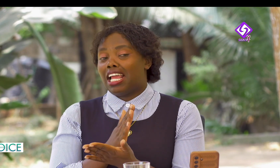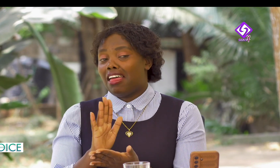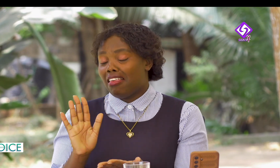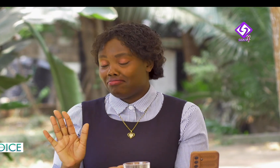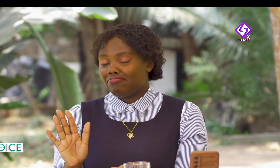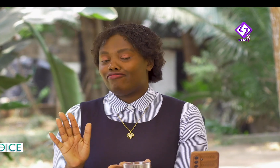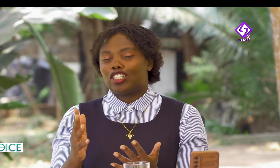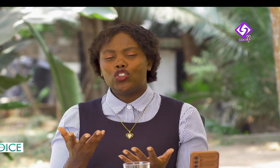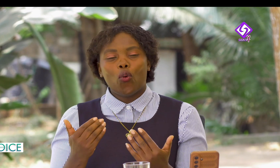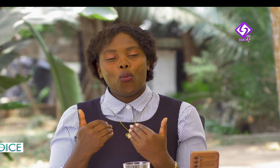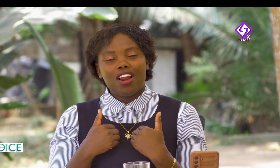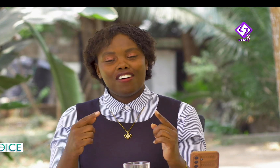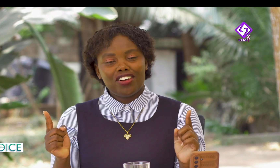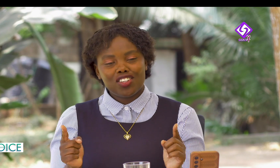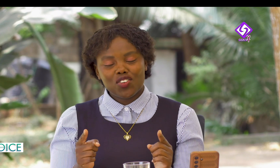from you.